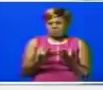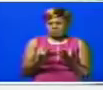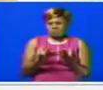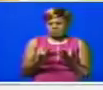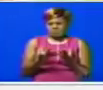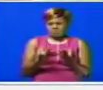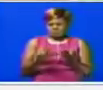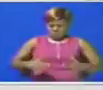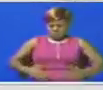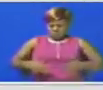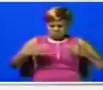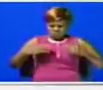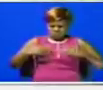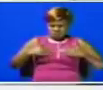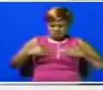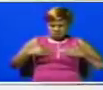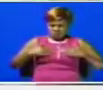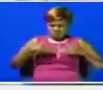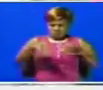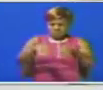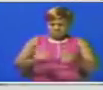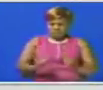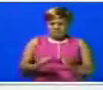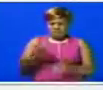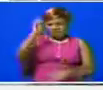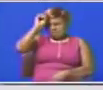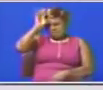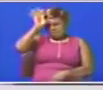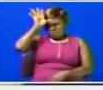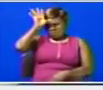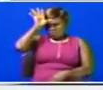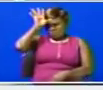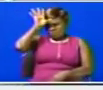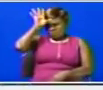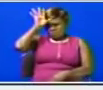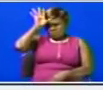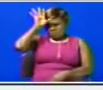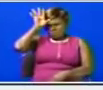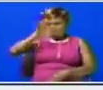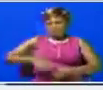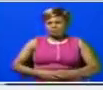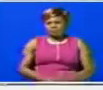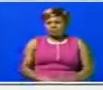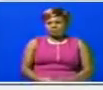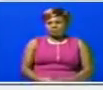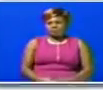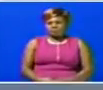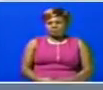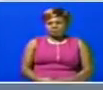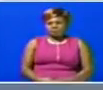cost. The body was buried in a public cemetery in Kiambu. Caroline B., KTN News.